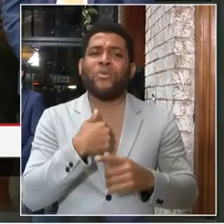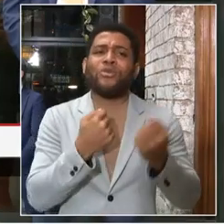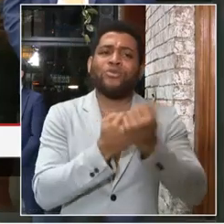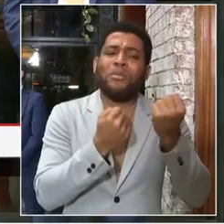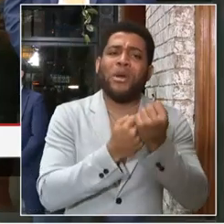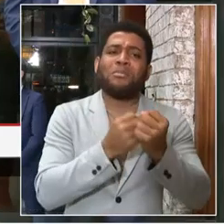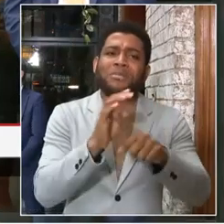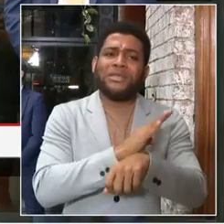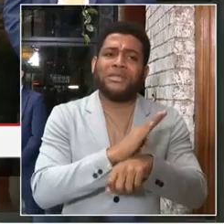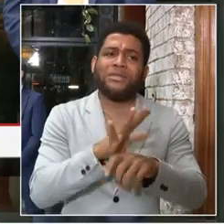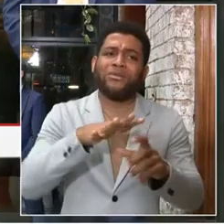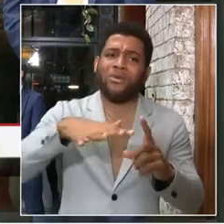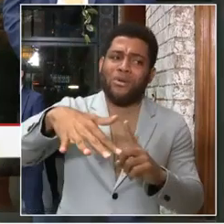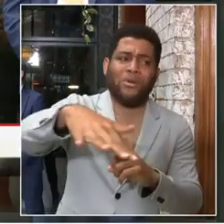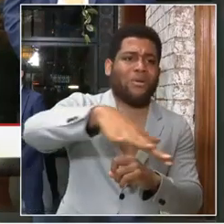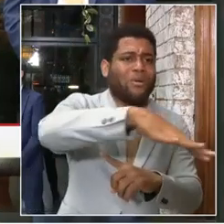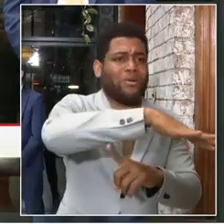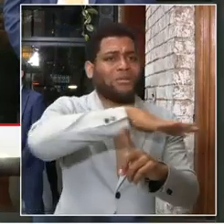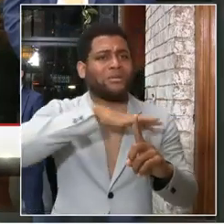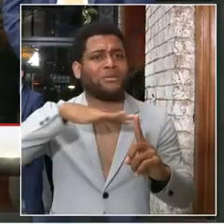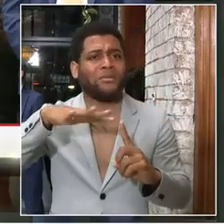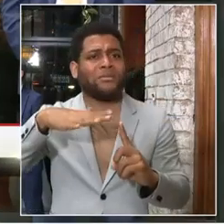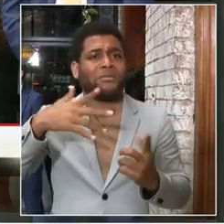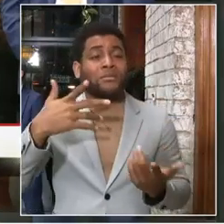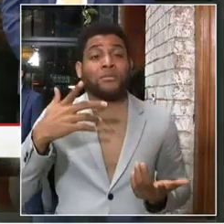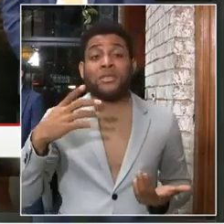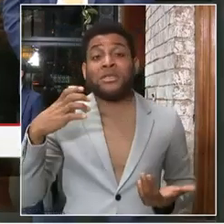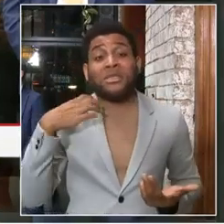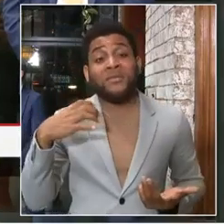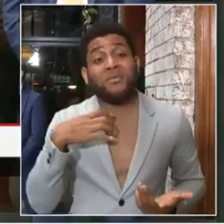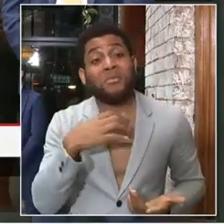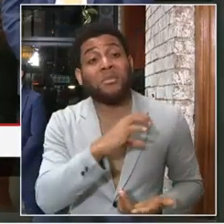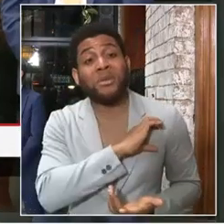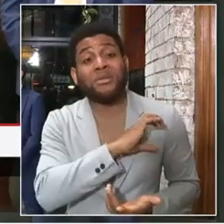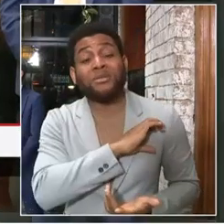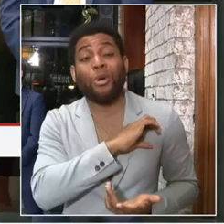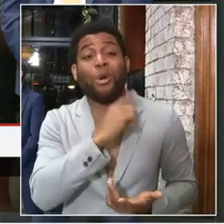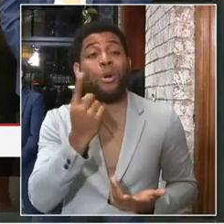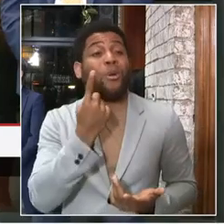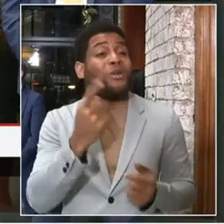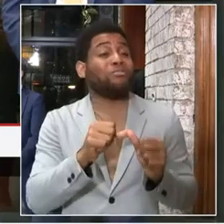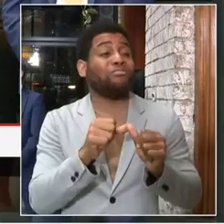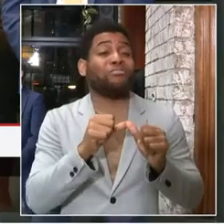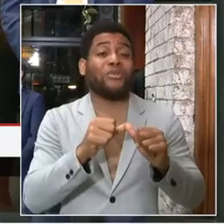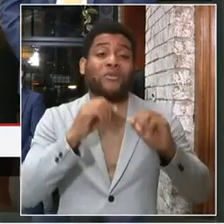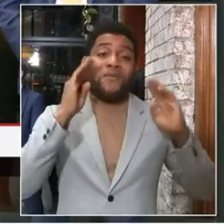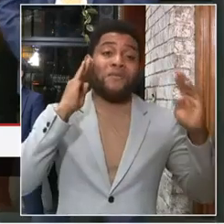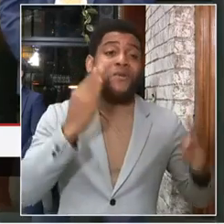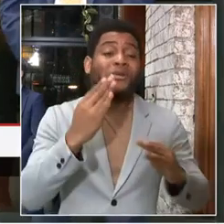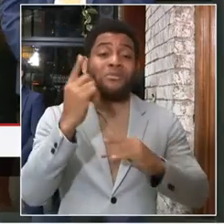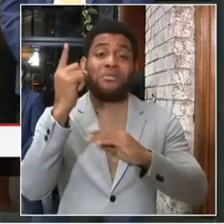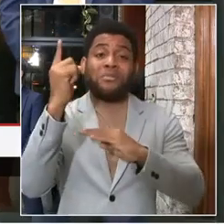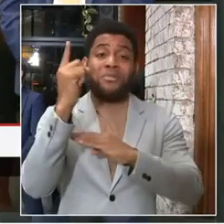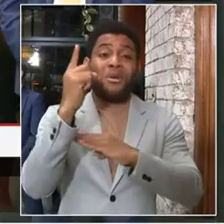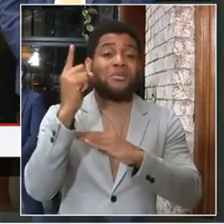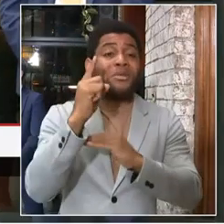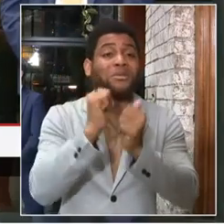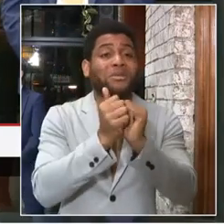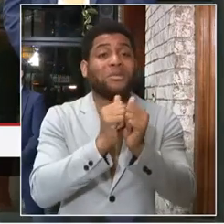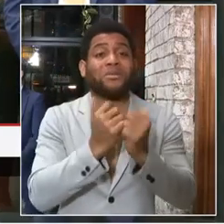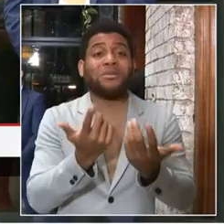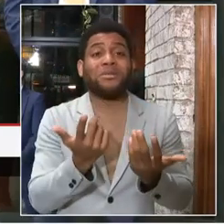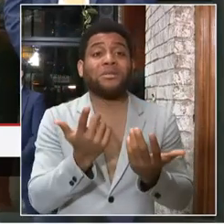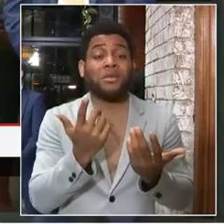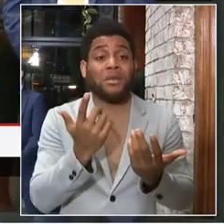The chief of police has always and continues to be focused on Monumental. Monumental gets extra attention around